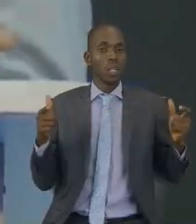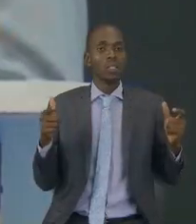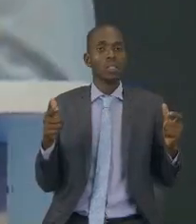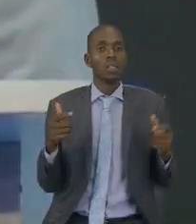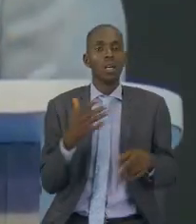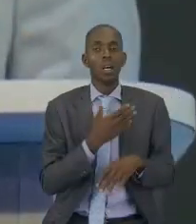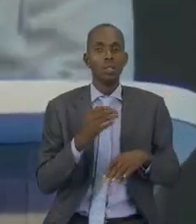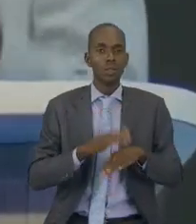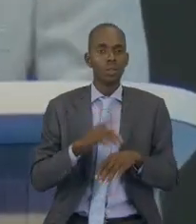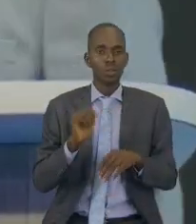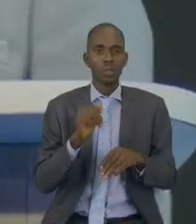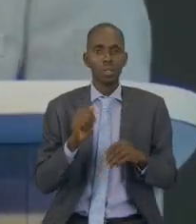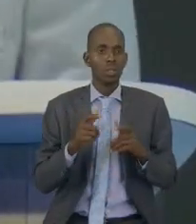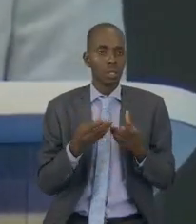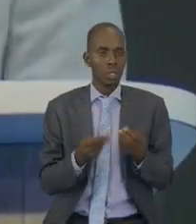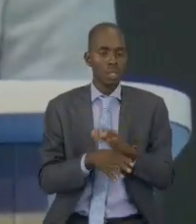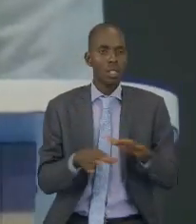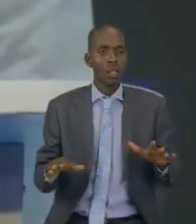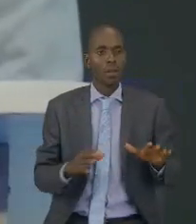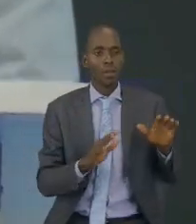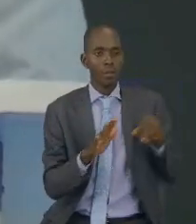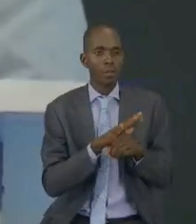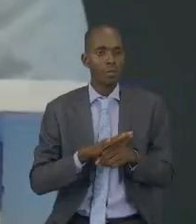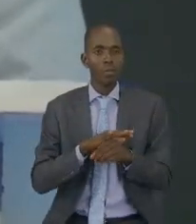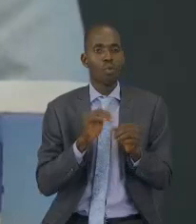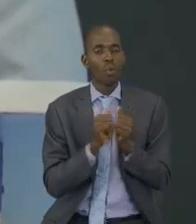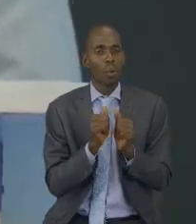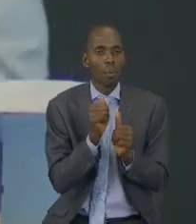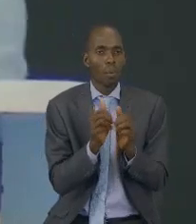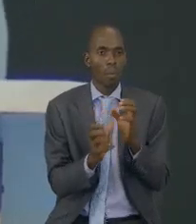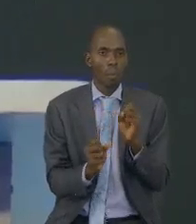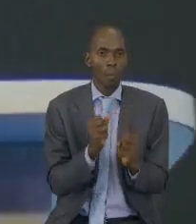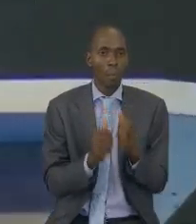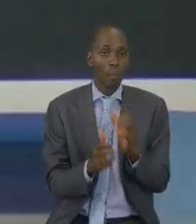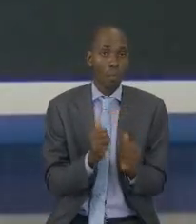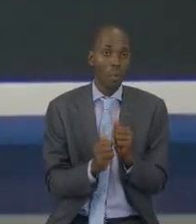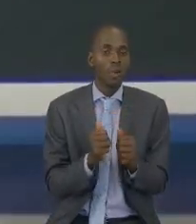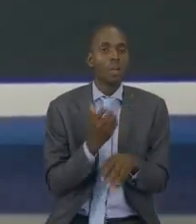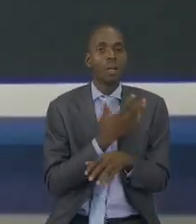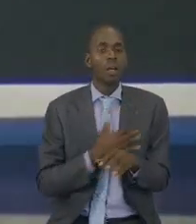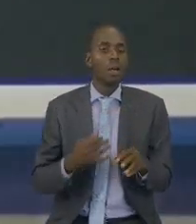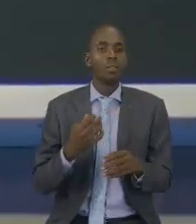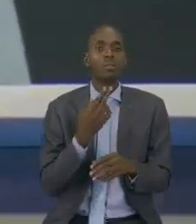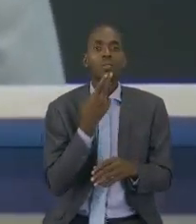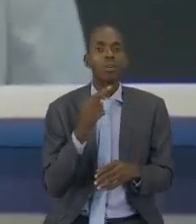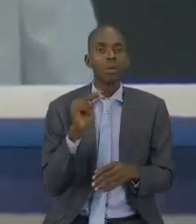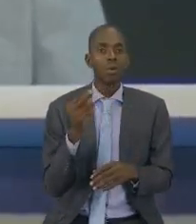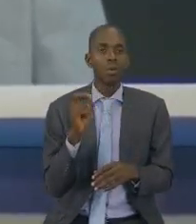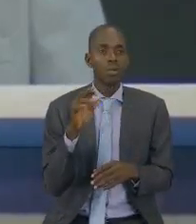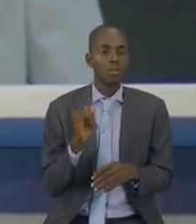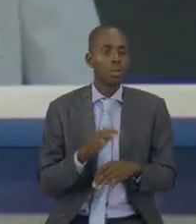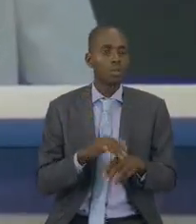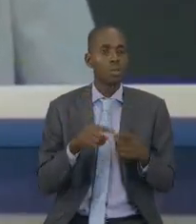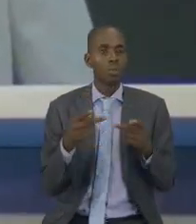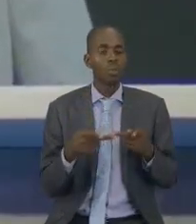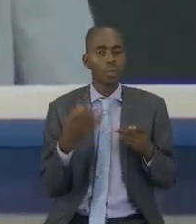a land flowing with milk and honey, unto the place of the Canaanites and the